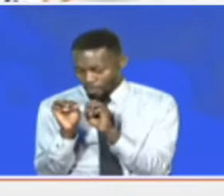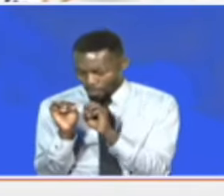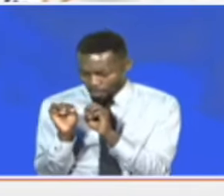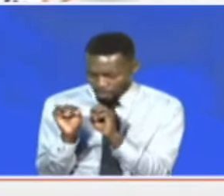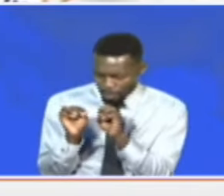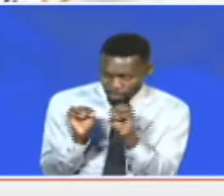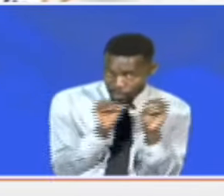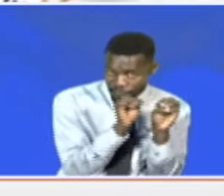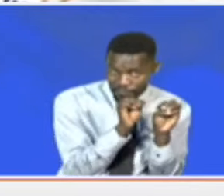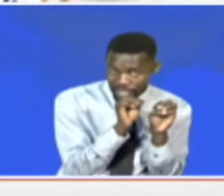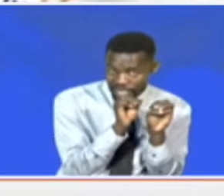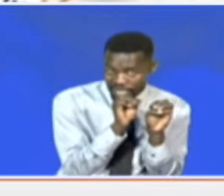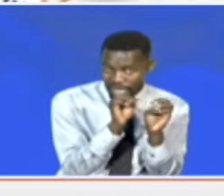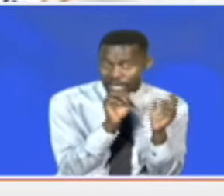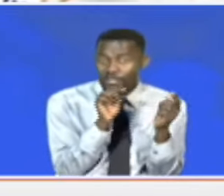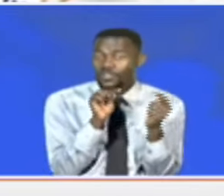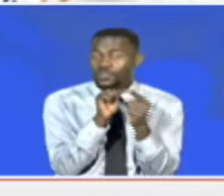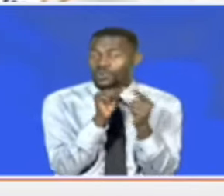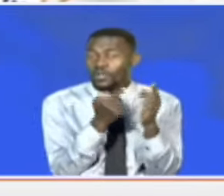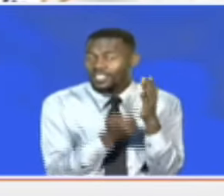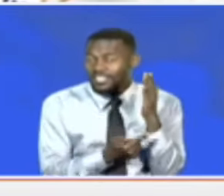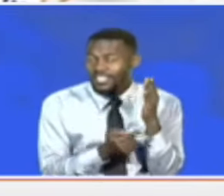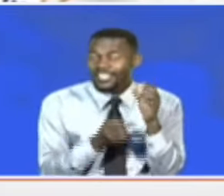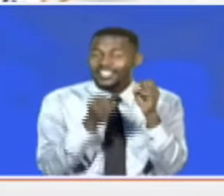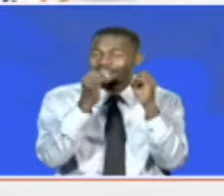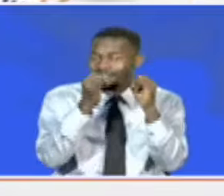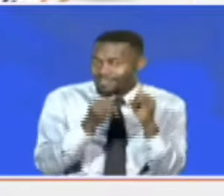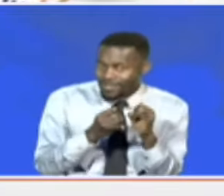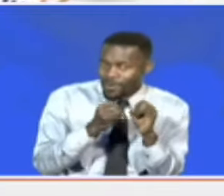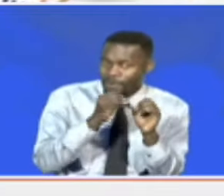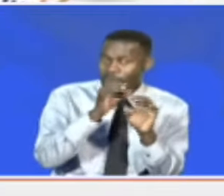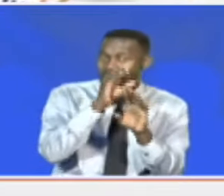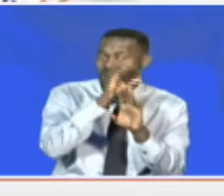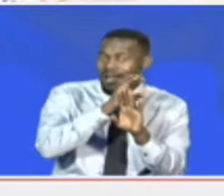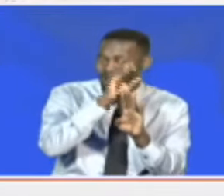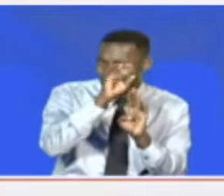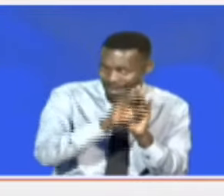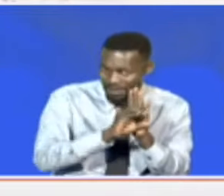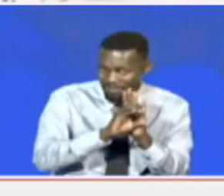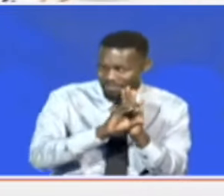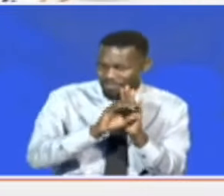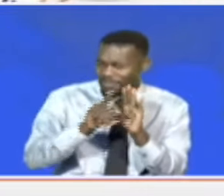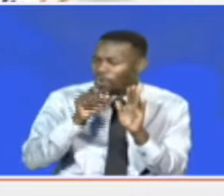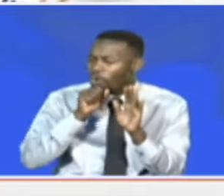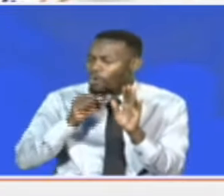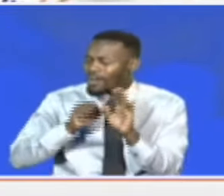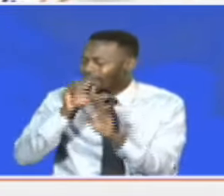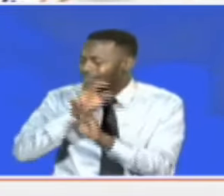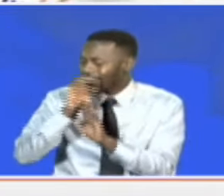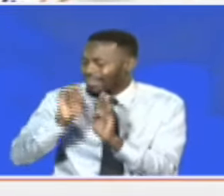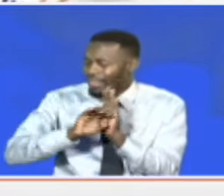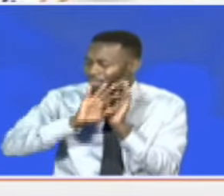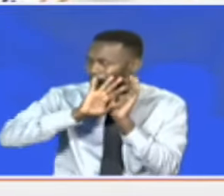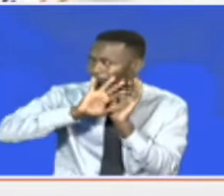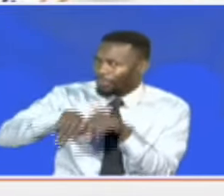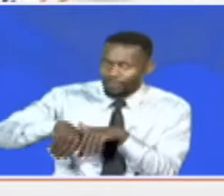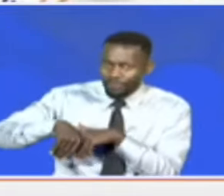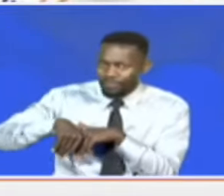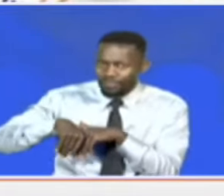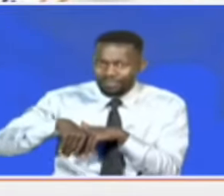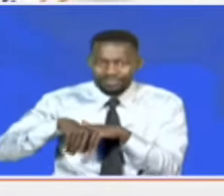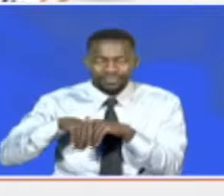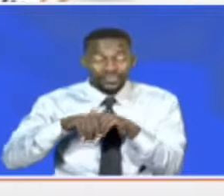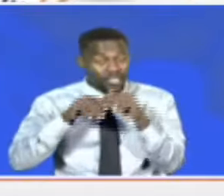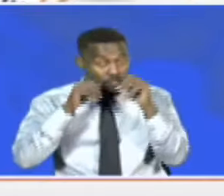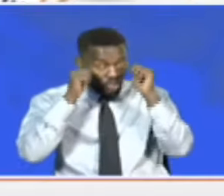to fully to the new curriculum and phasing out the old curriculum. We gave our students